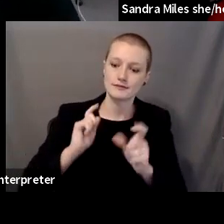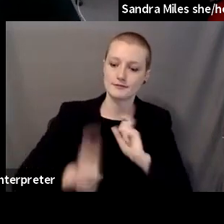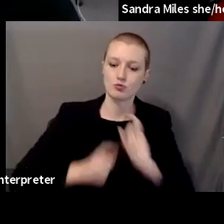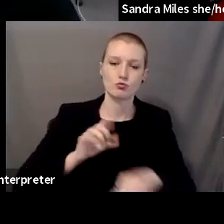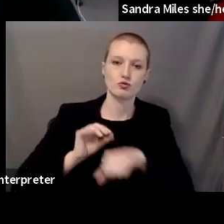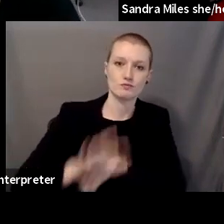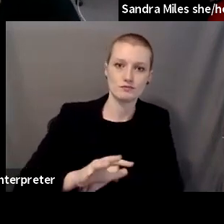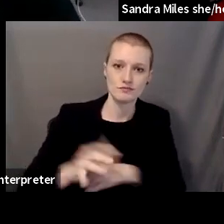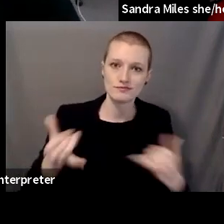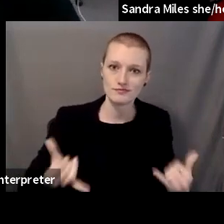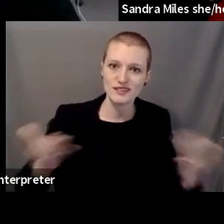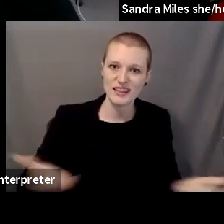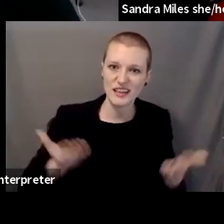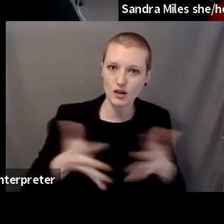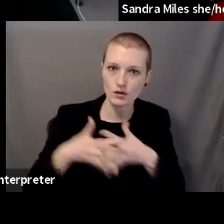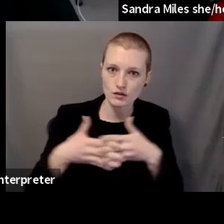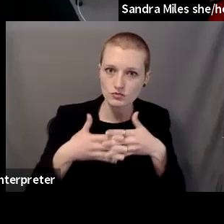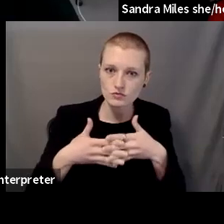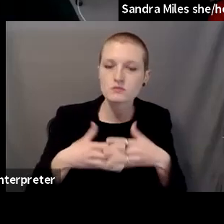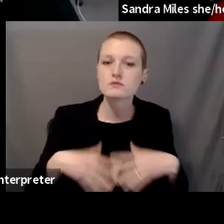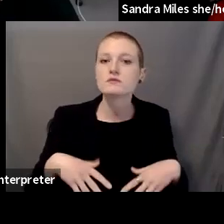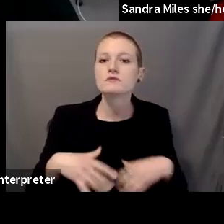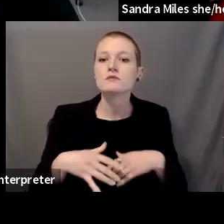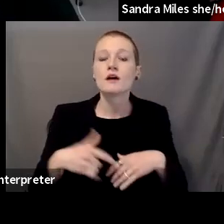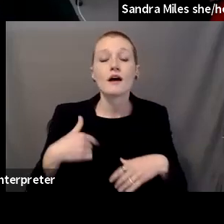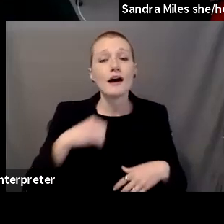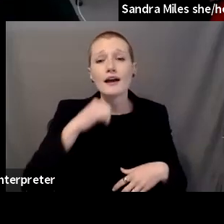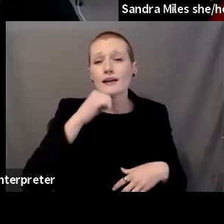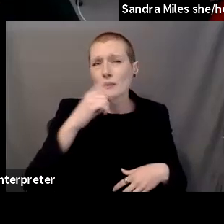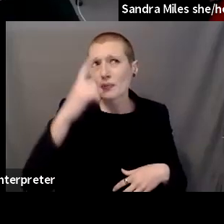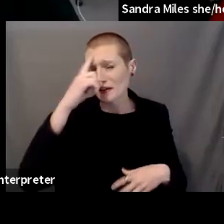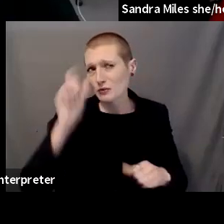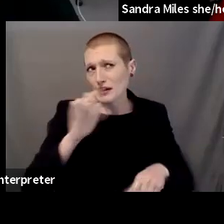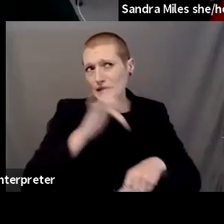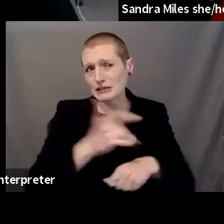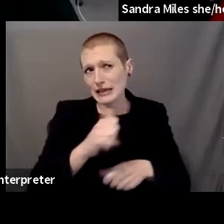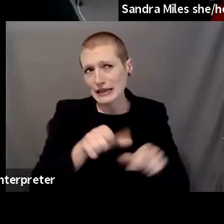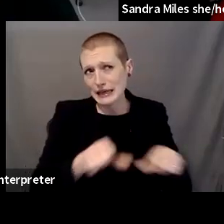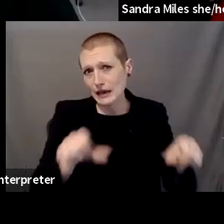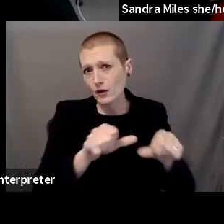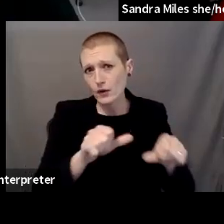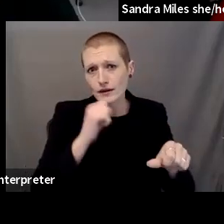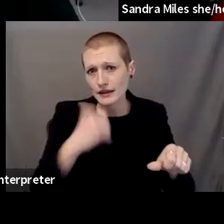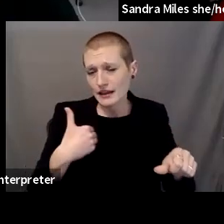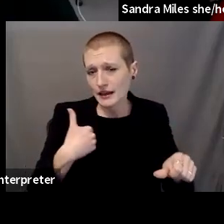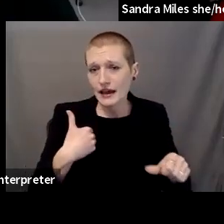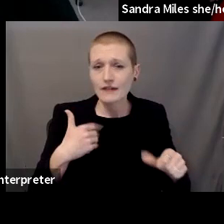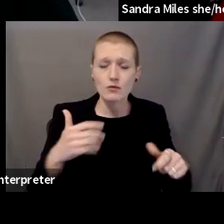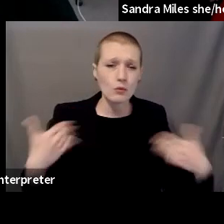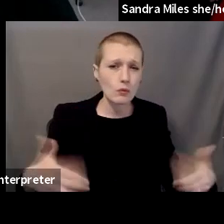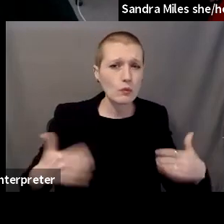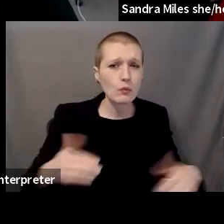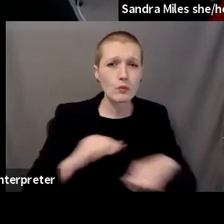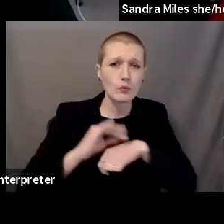don't think you can go to any area where there hasn't been major contributions by Black people in this country.